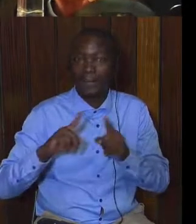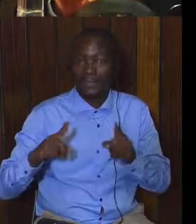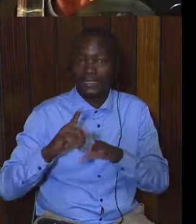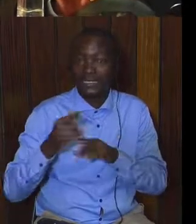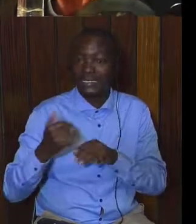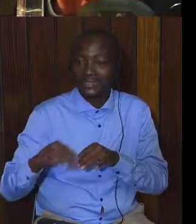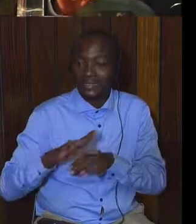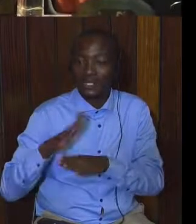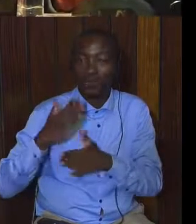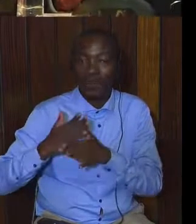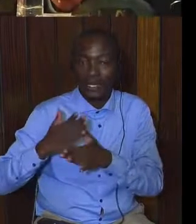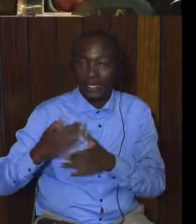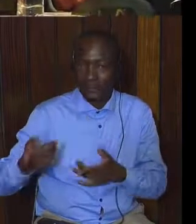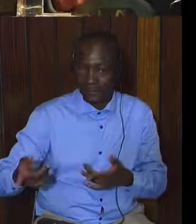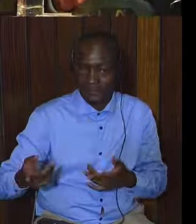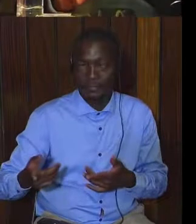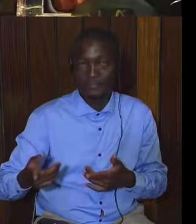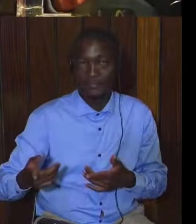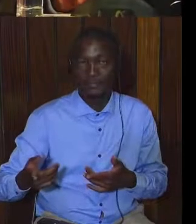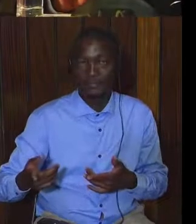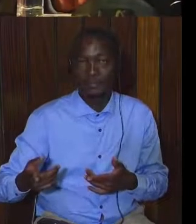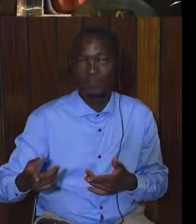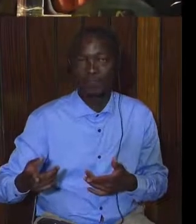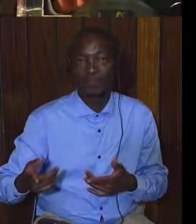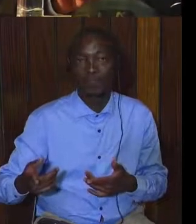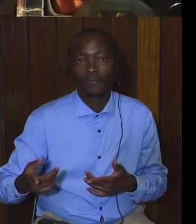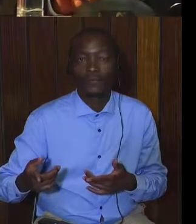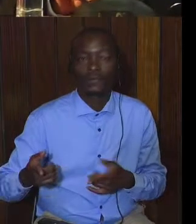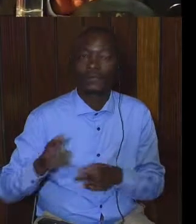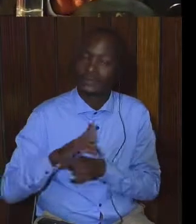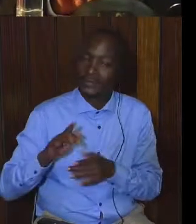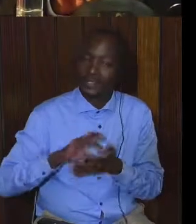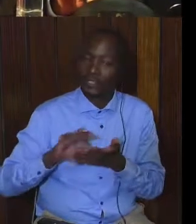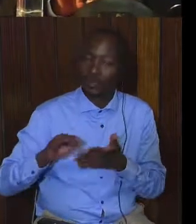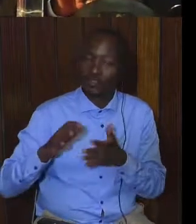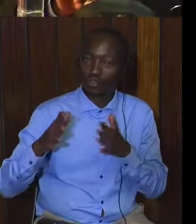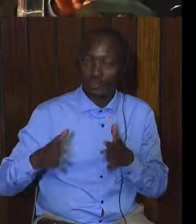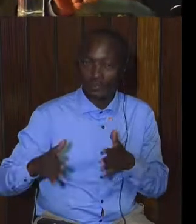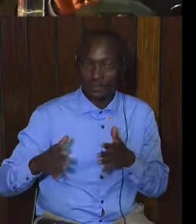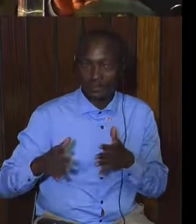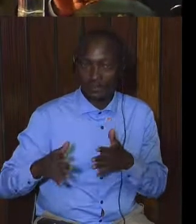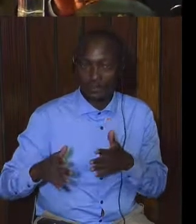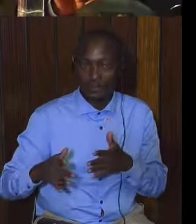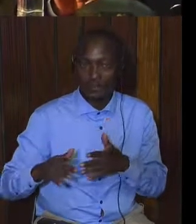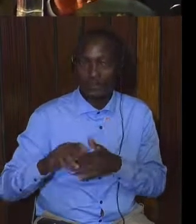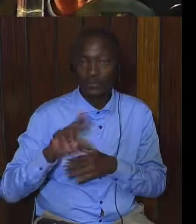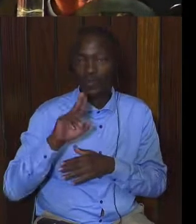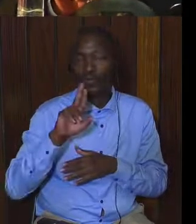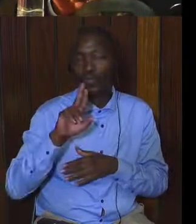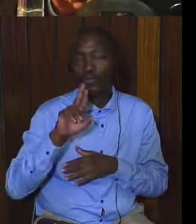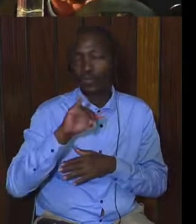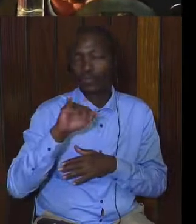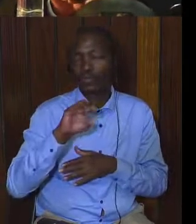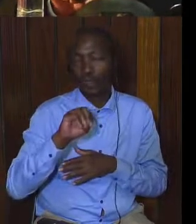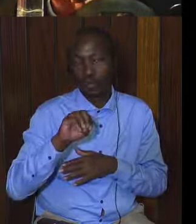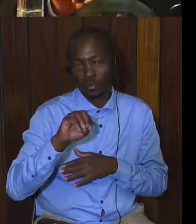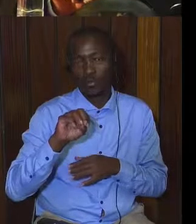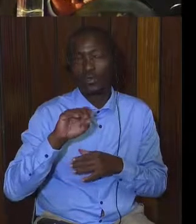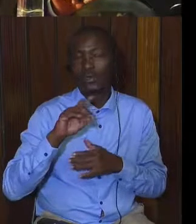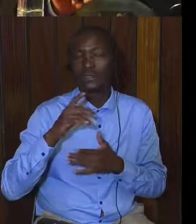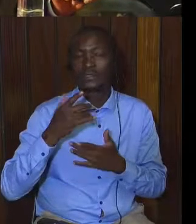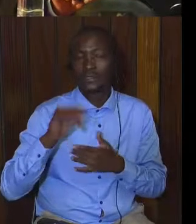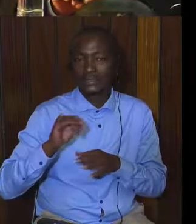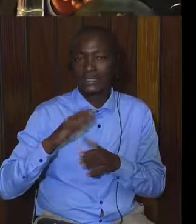is still working, I'm saying he or she is still working. The contractor is UMZO. They are still working on